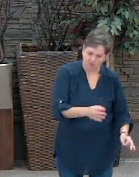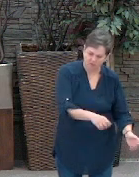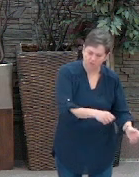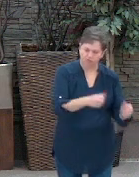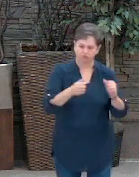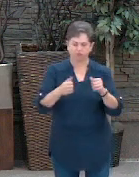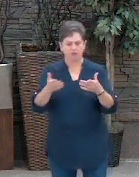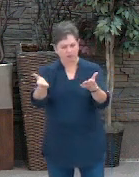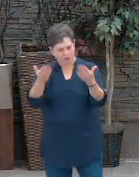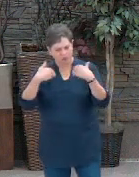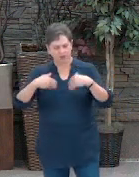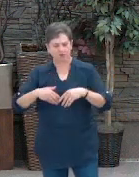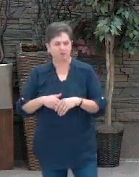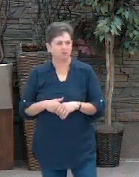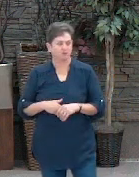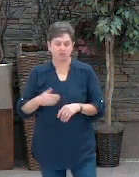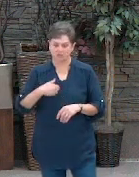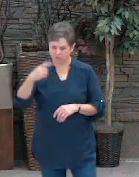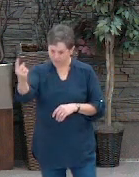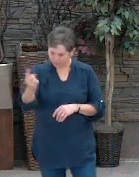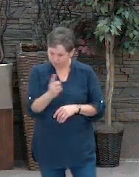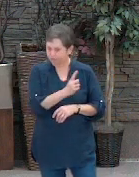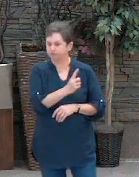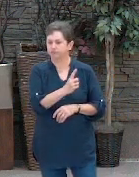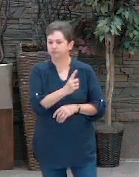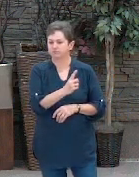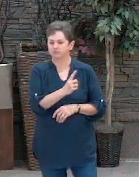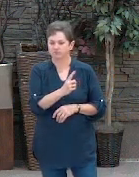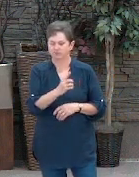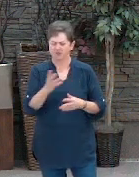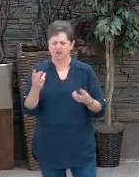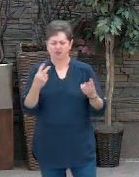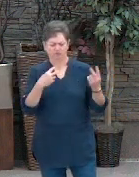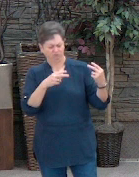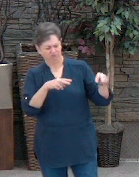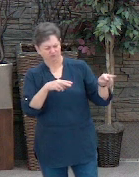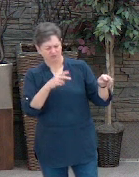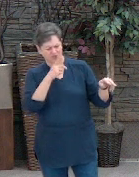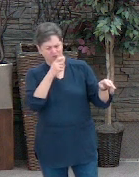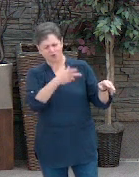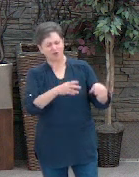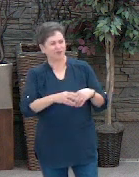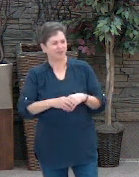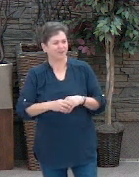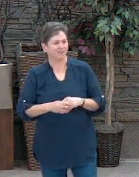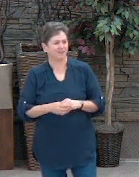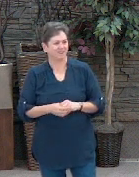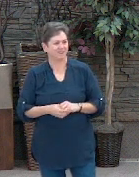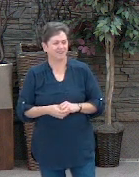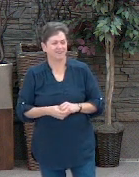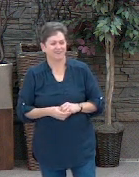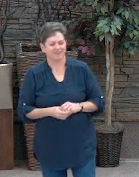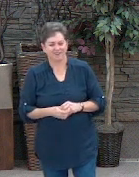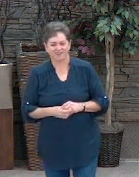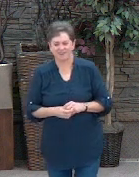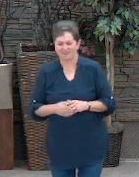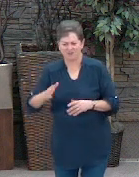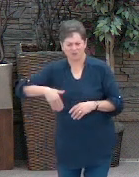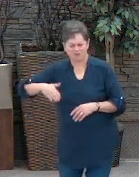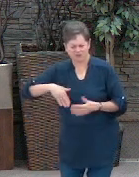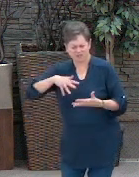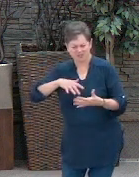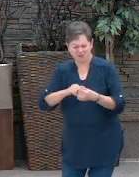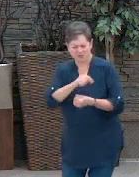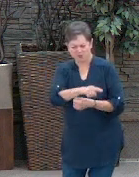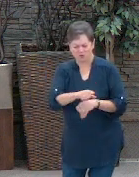down. And so I did. And they all stared at me like, who are you? We haven't been studying